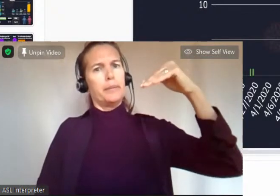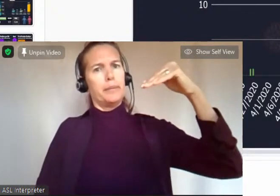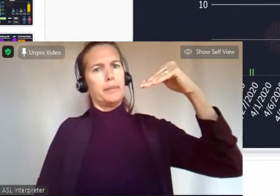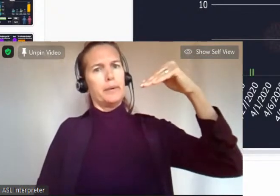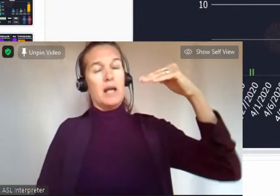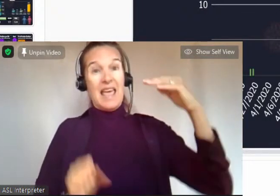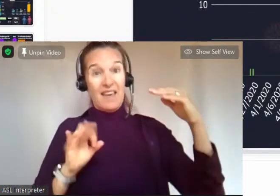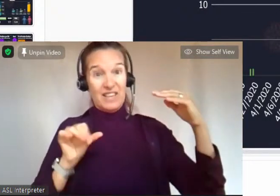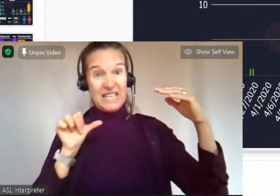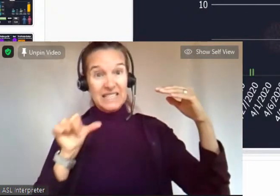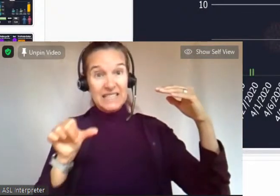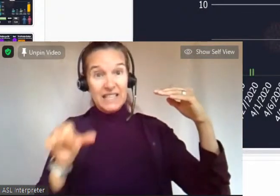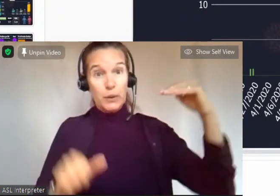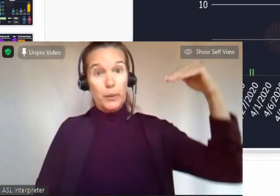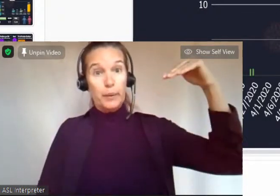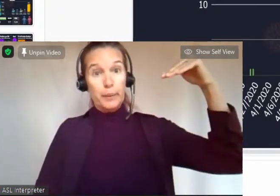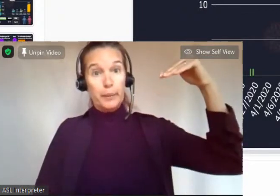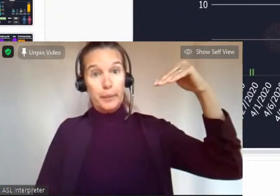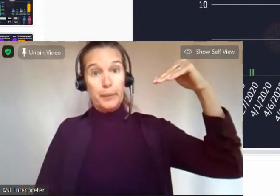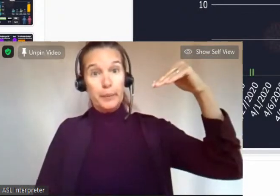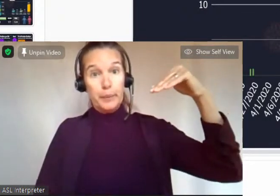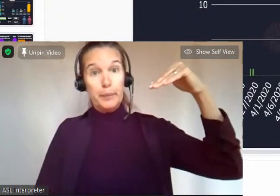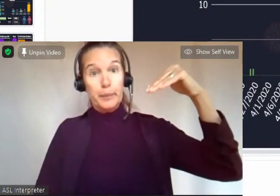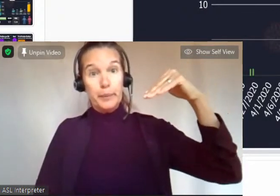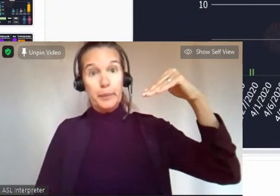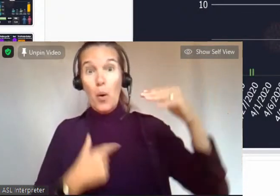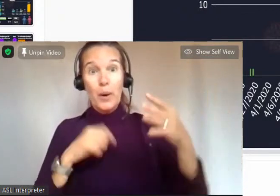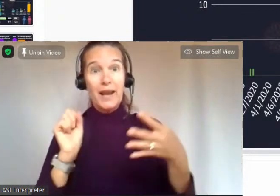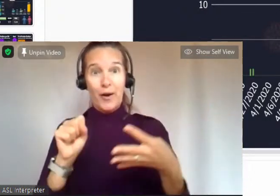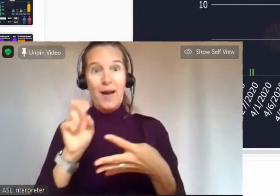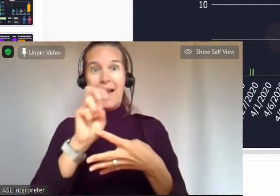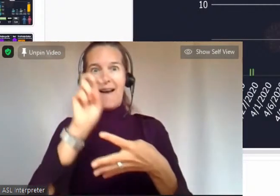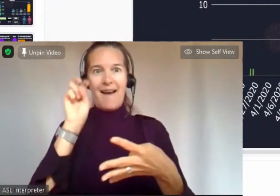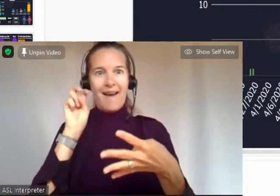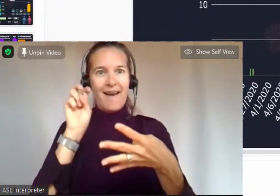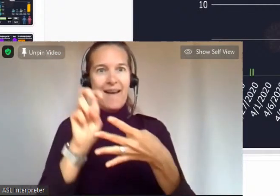hopeful, but we could, graduate to a red